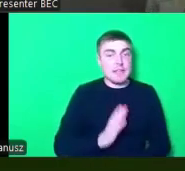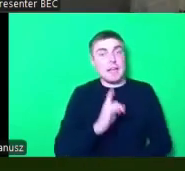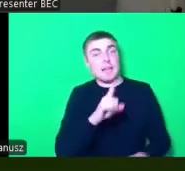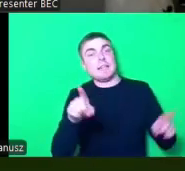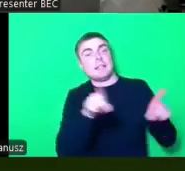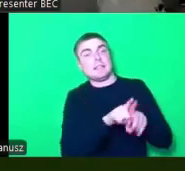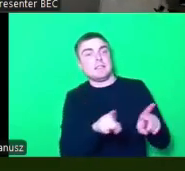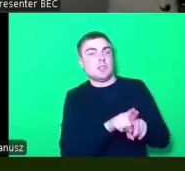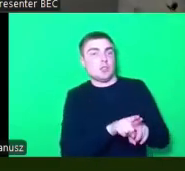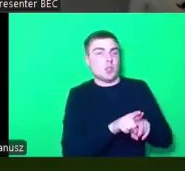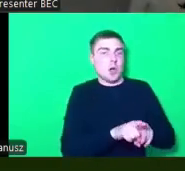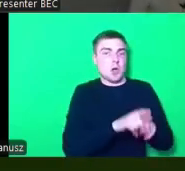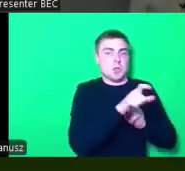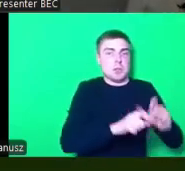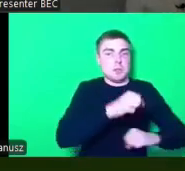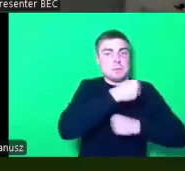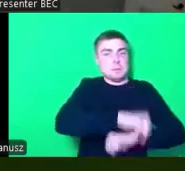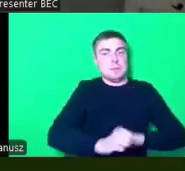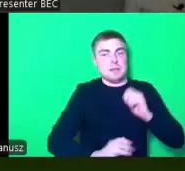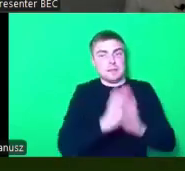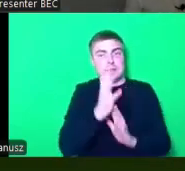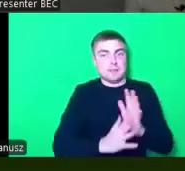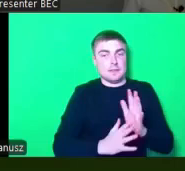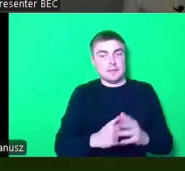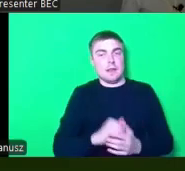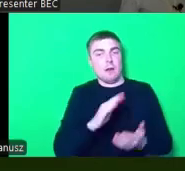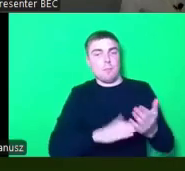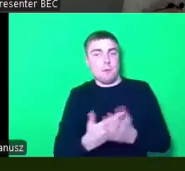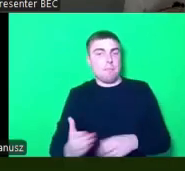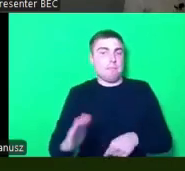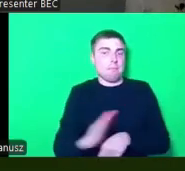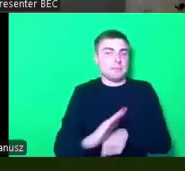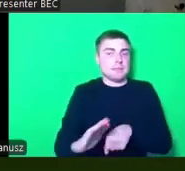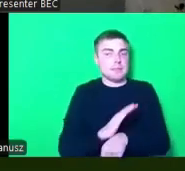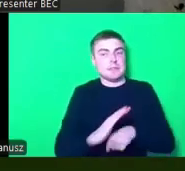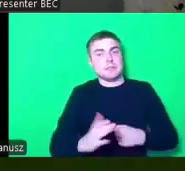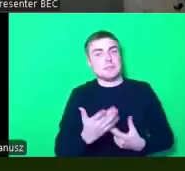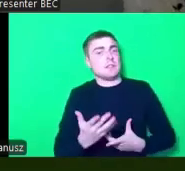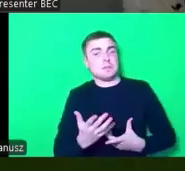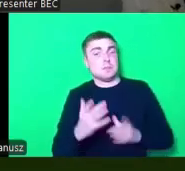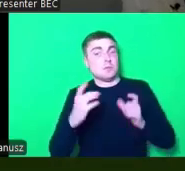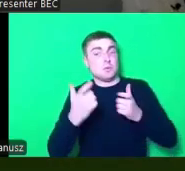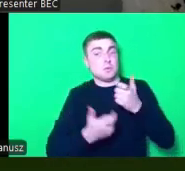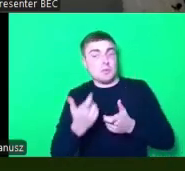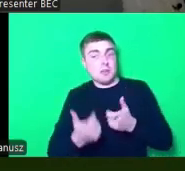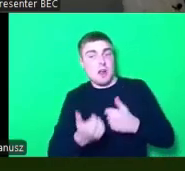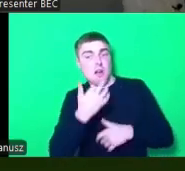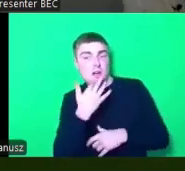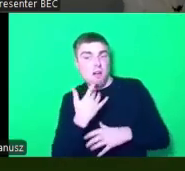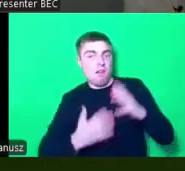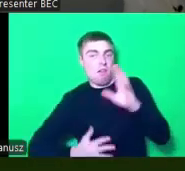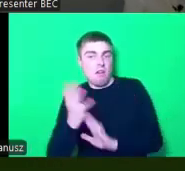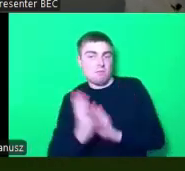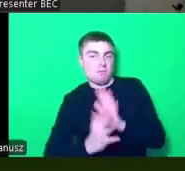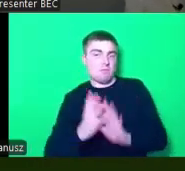business wants to do business as usual. So it are the forest industries which dictate to the